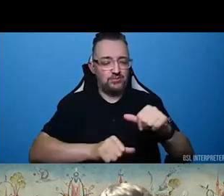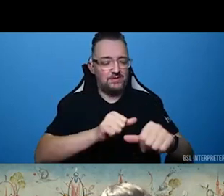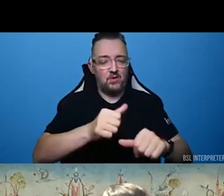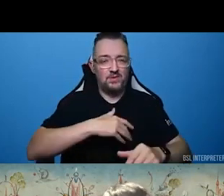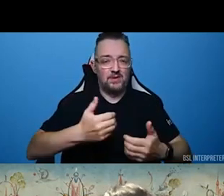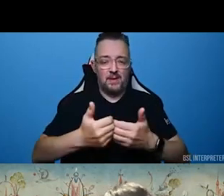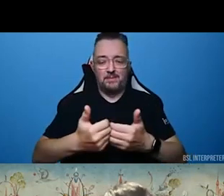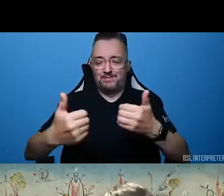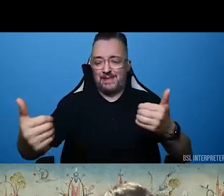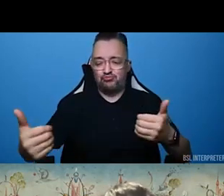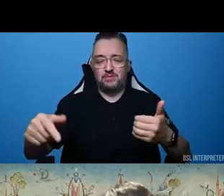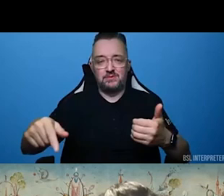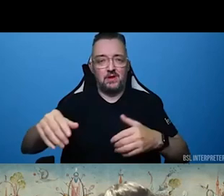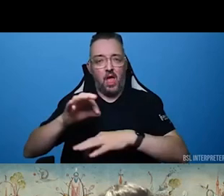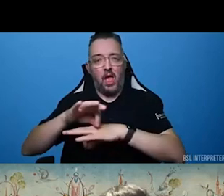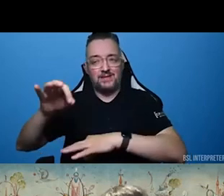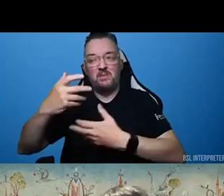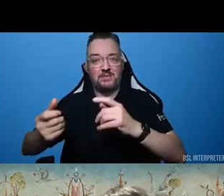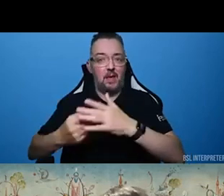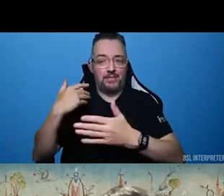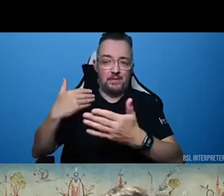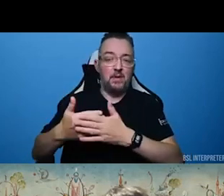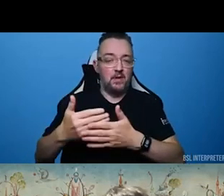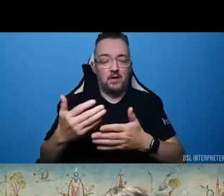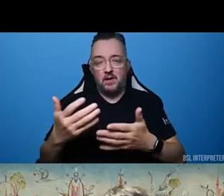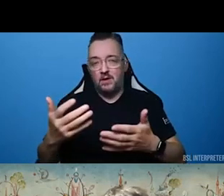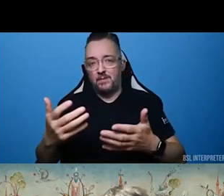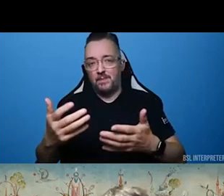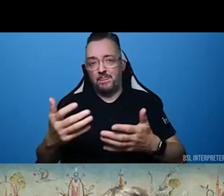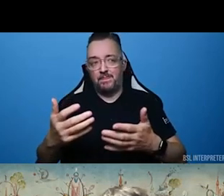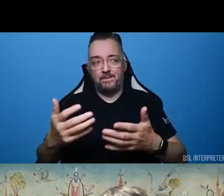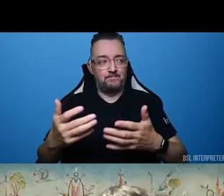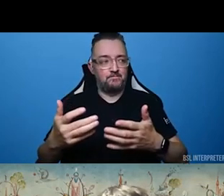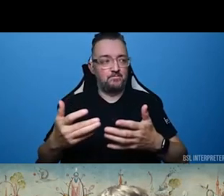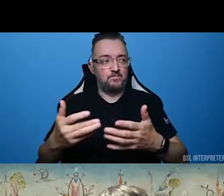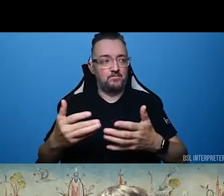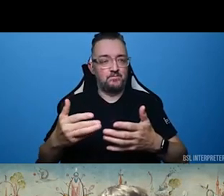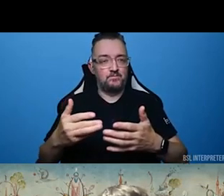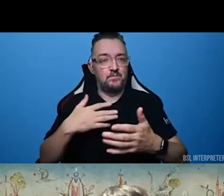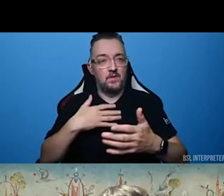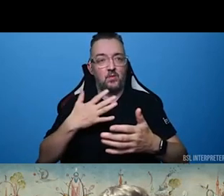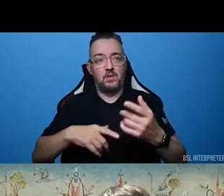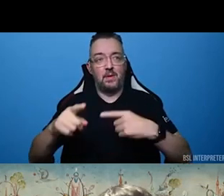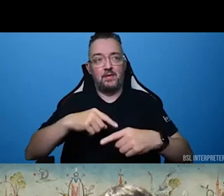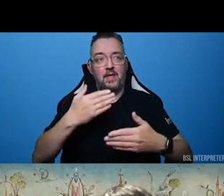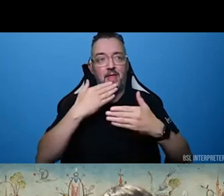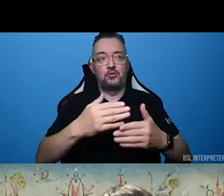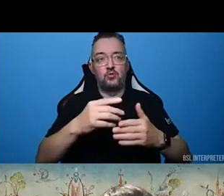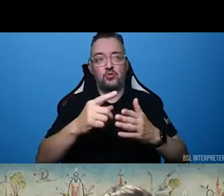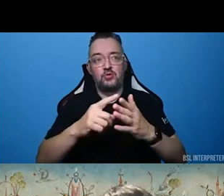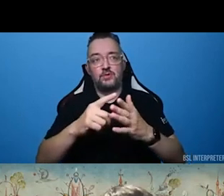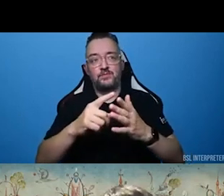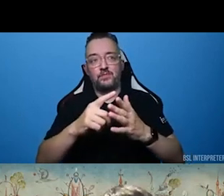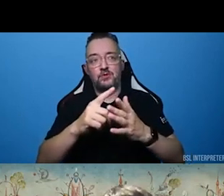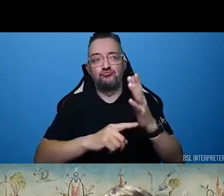more and more in recent years. But I'll, I'll go back to thanking Julianas for his, his,